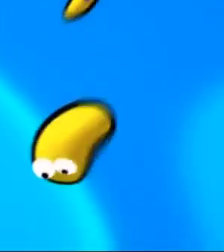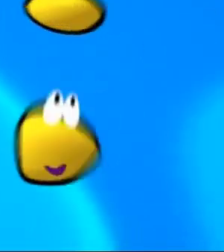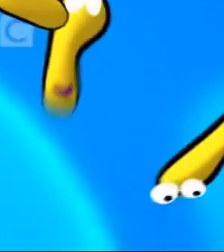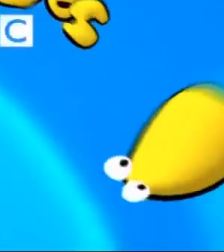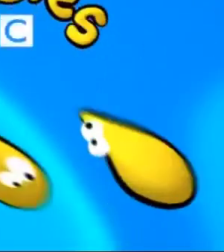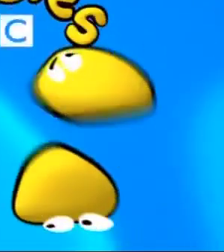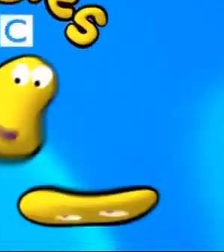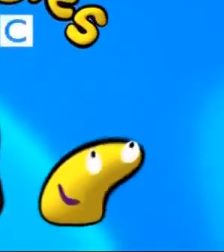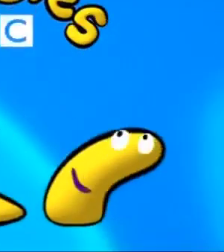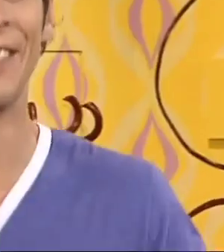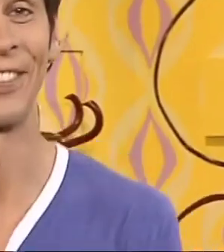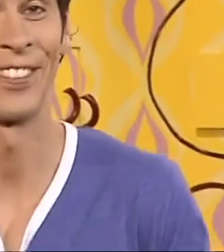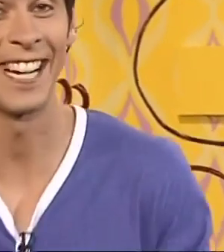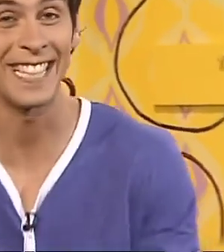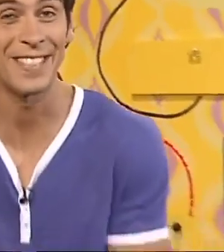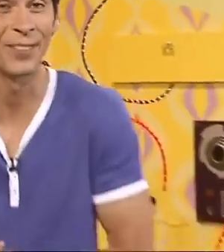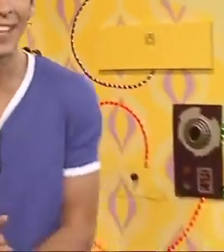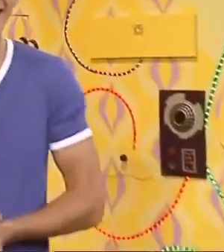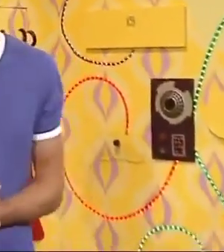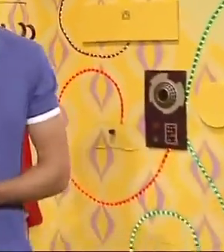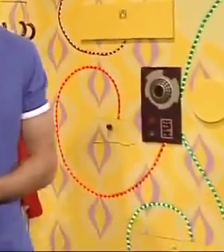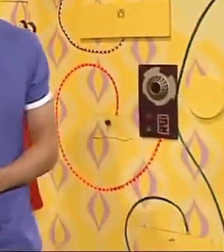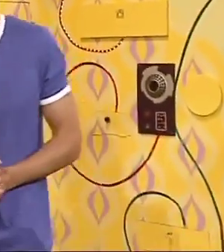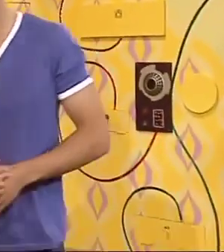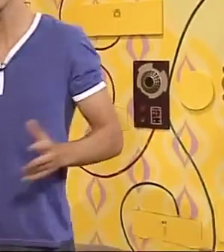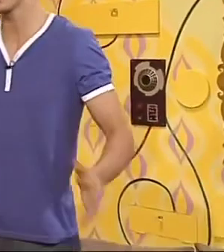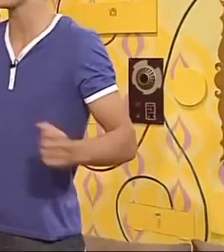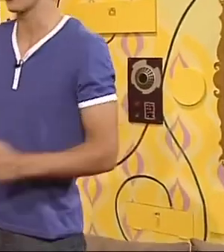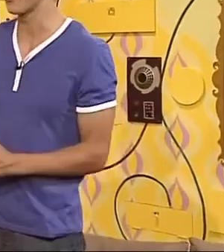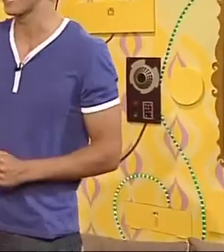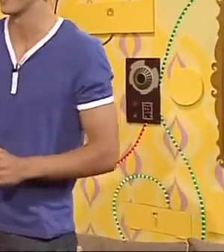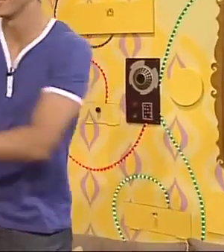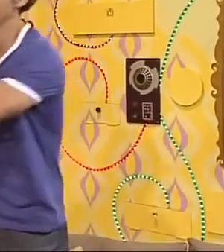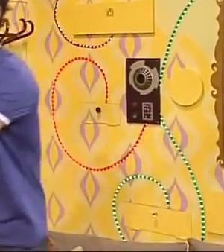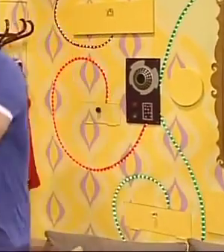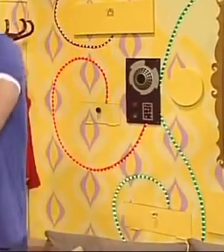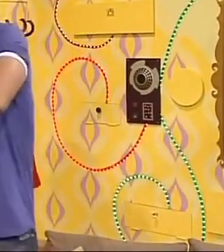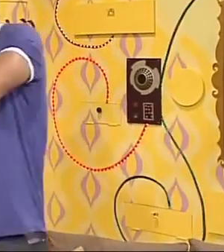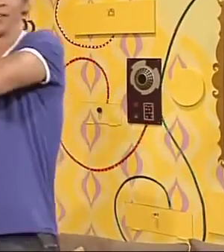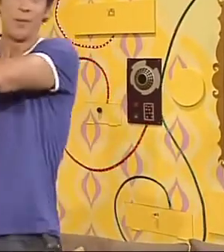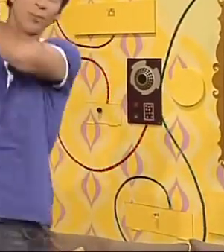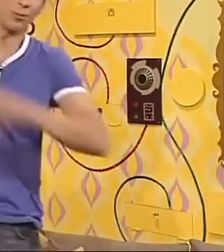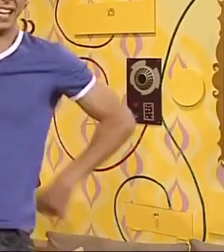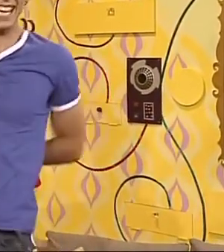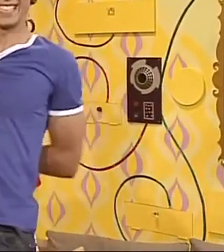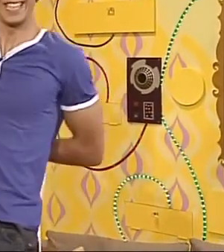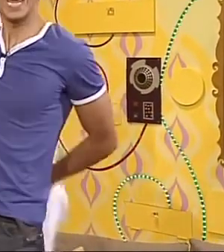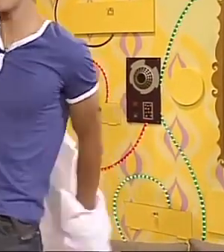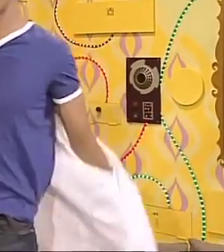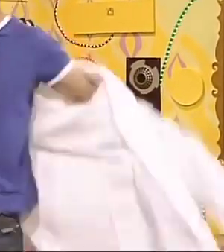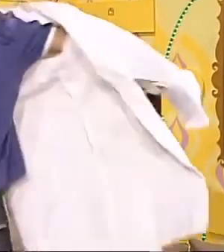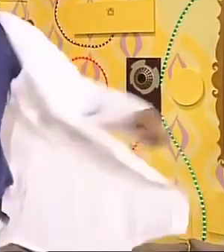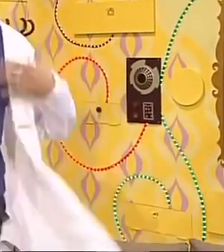Right, it's the weekend. So, Andrew, what job have you got for me? And doctor, brilliant!